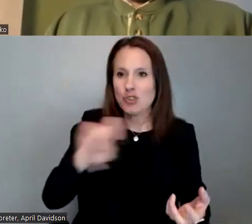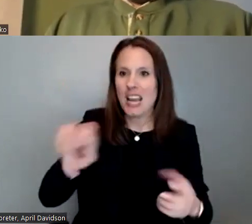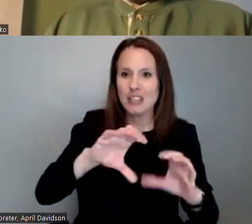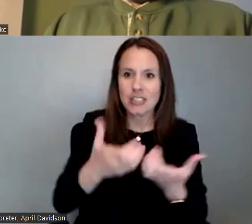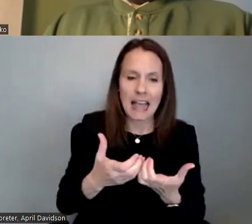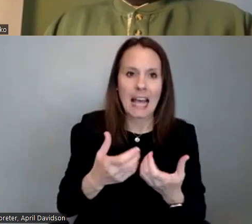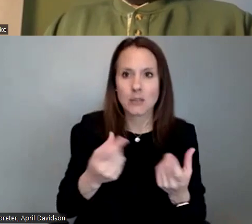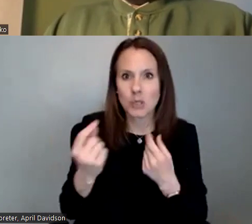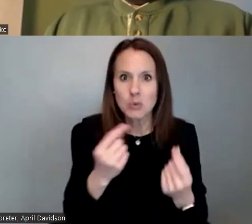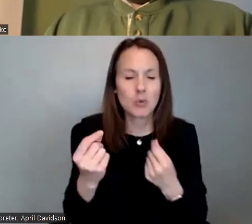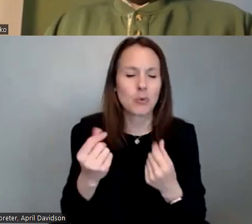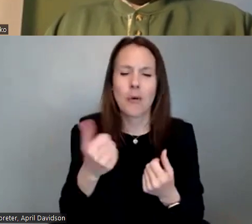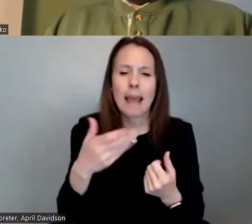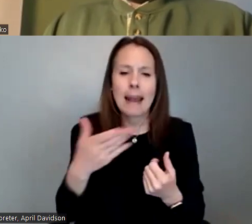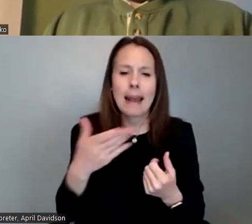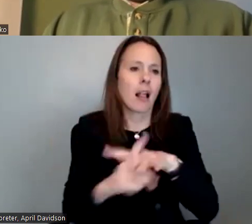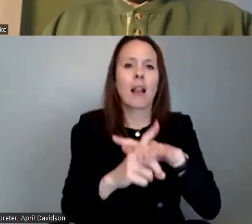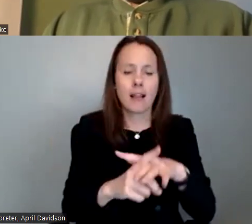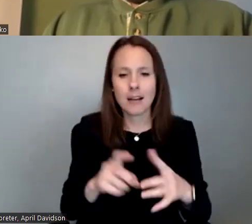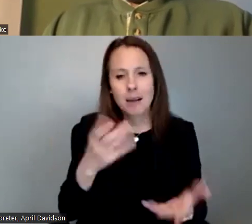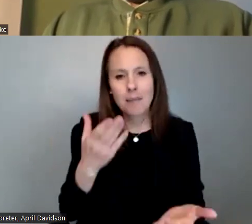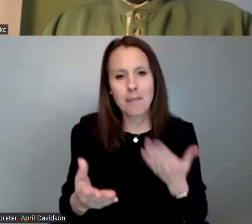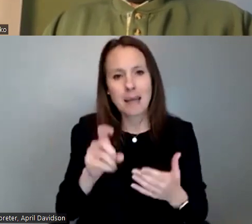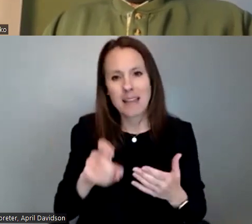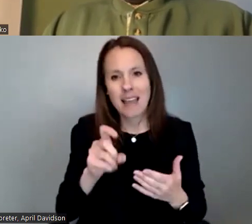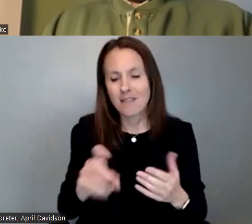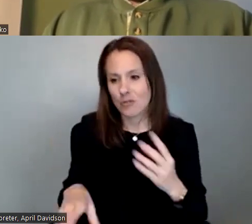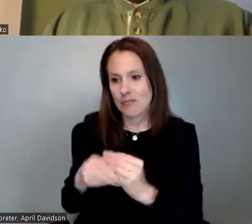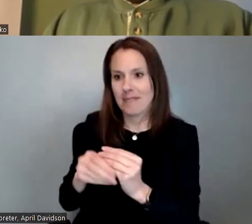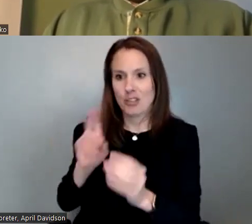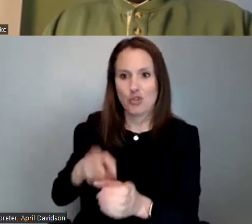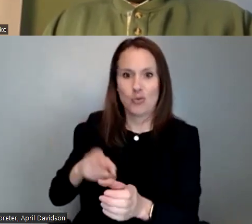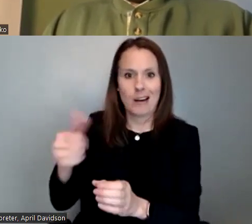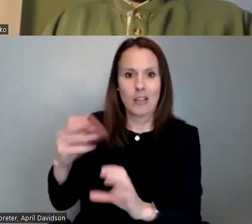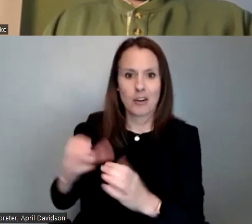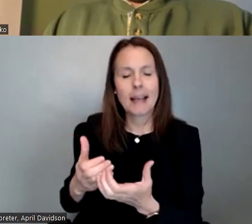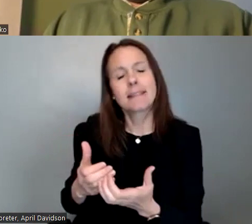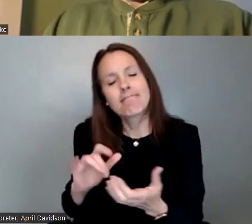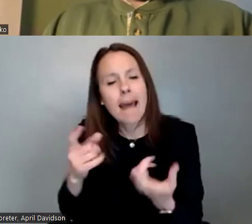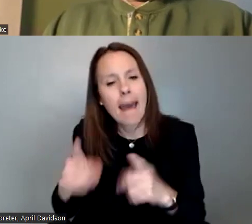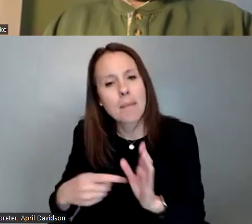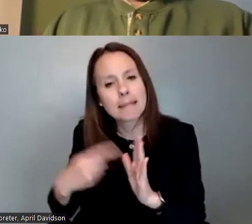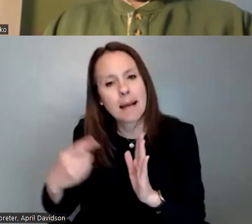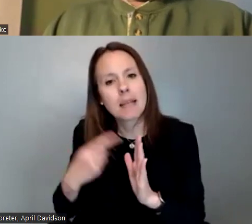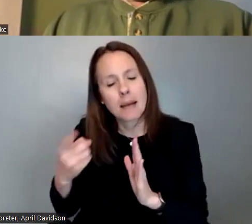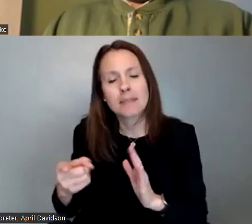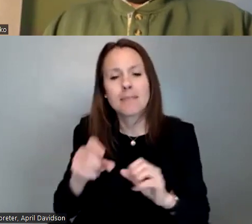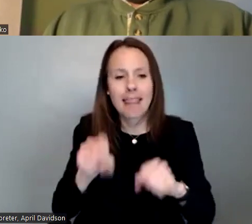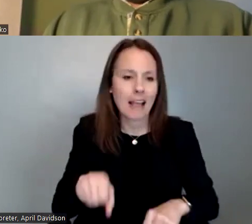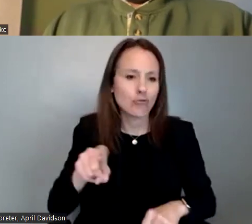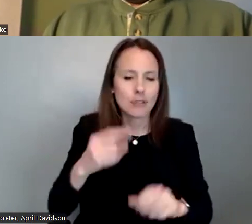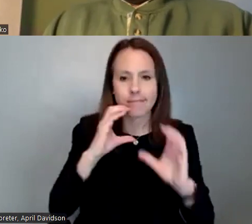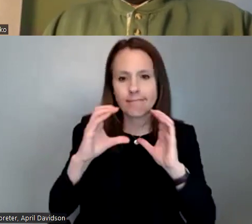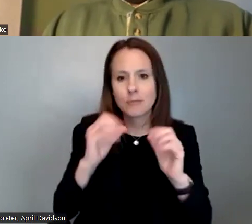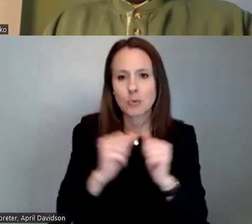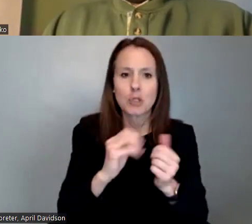any random things that happen, and you might have to jump to a different class. That happens. Again, that's usually a conversation with the student